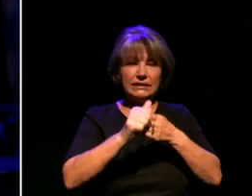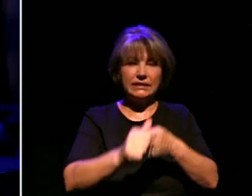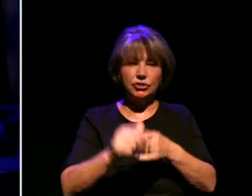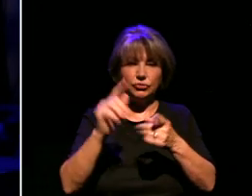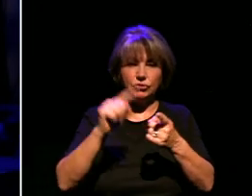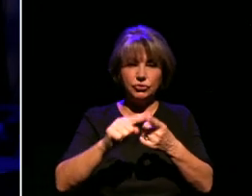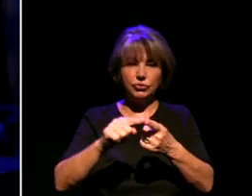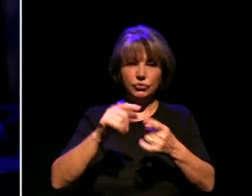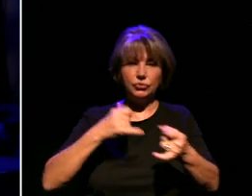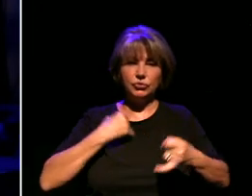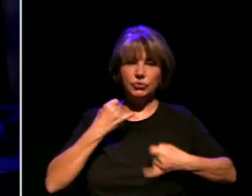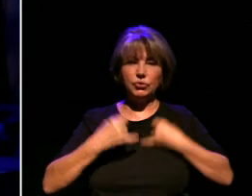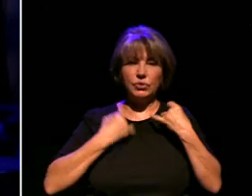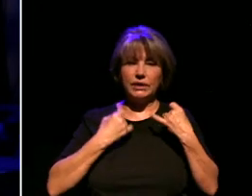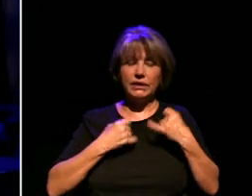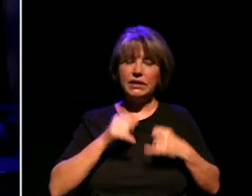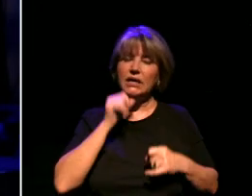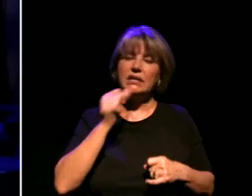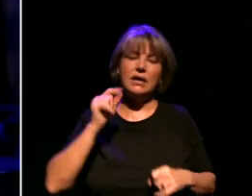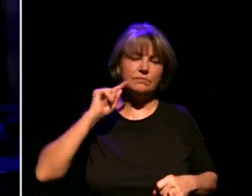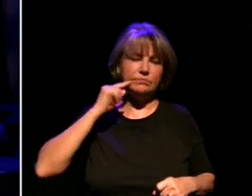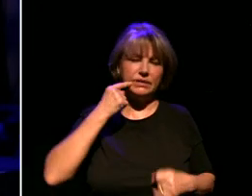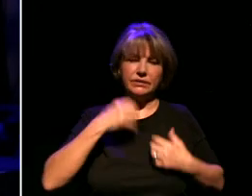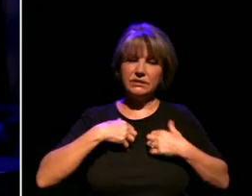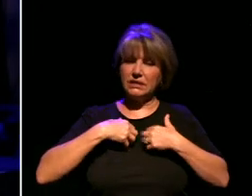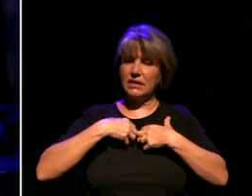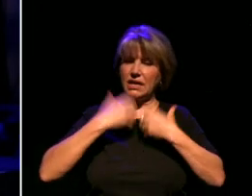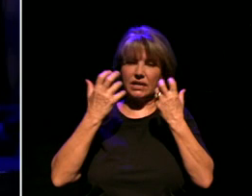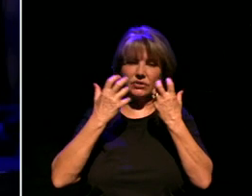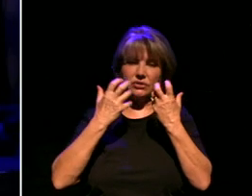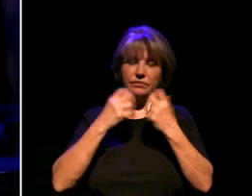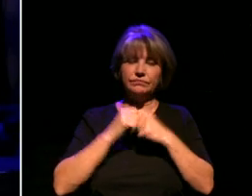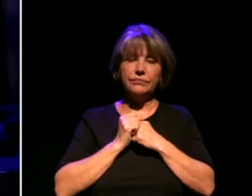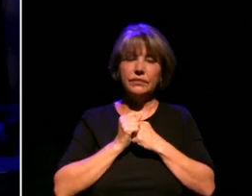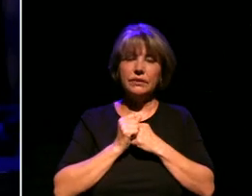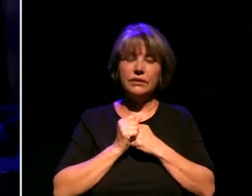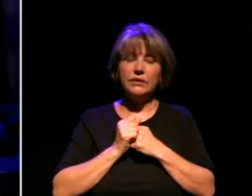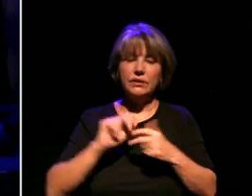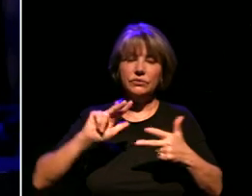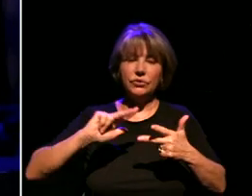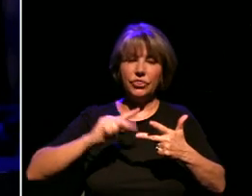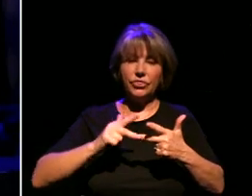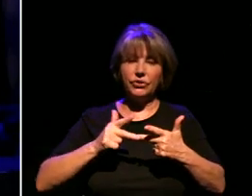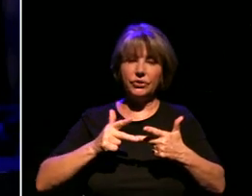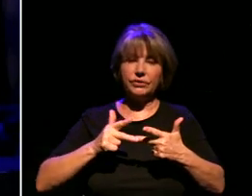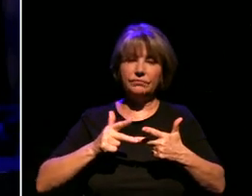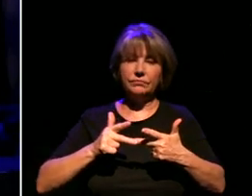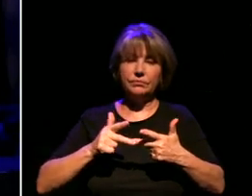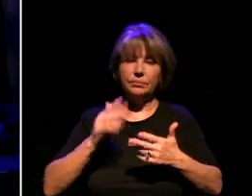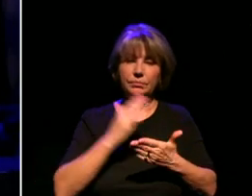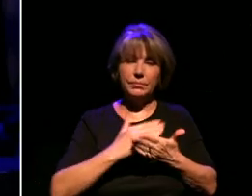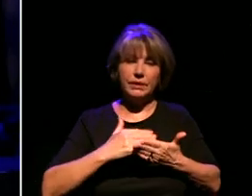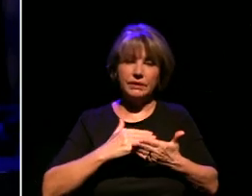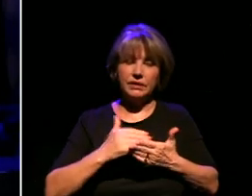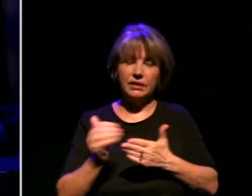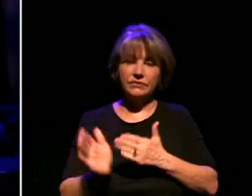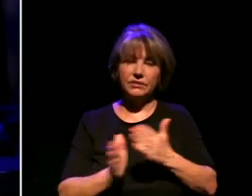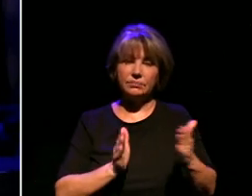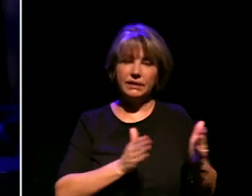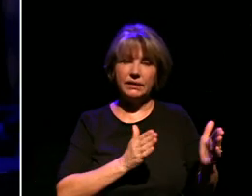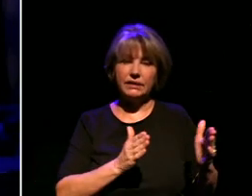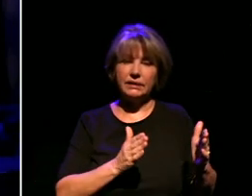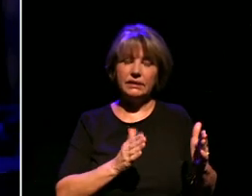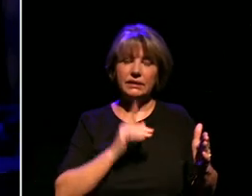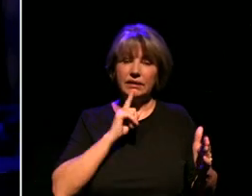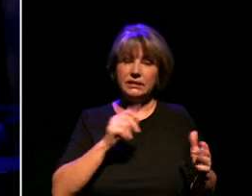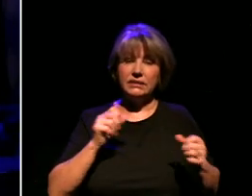and not bitterness or anger. Okay, and the third part of a plan is an